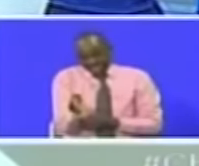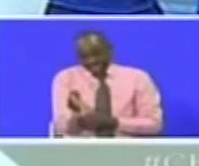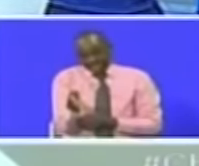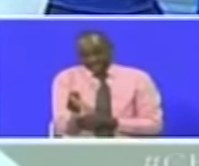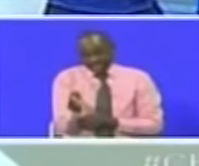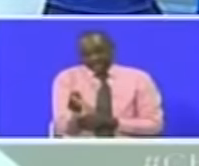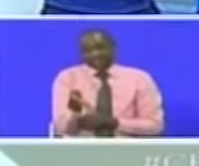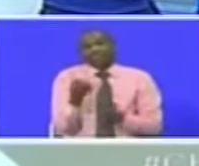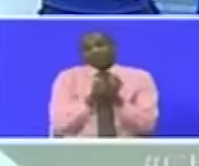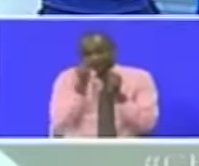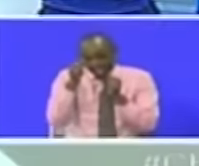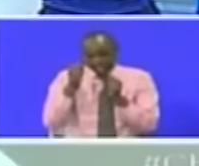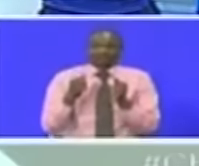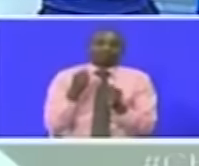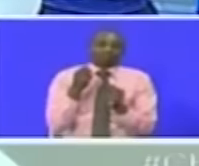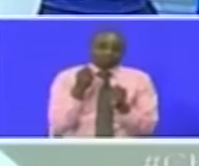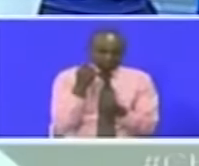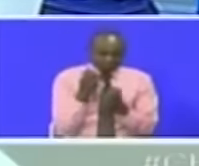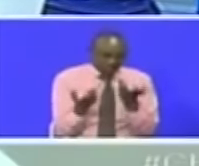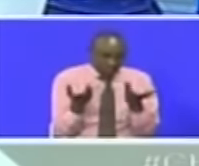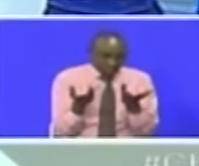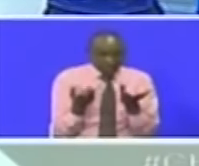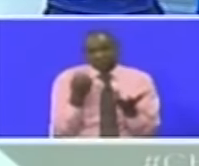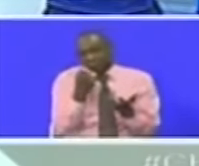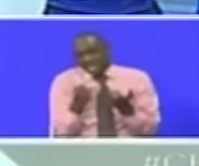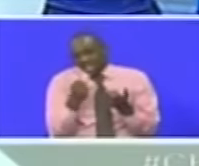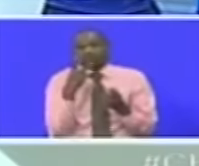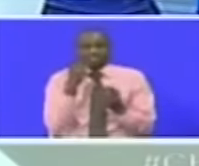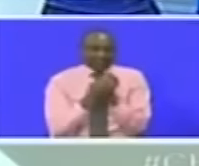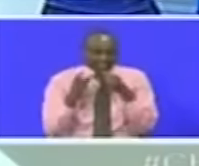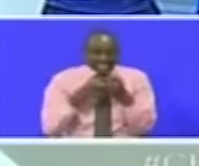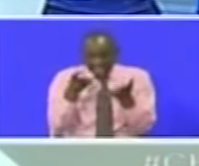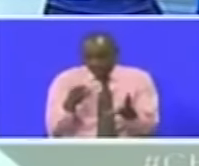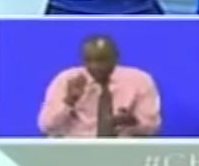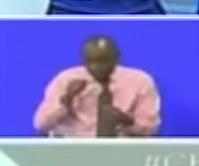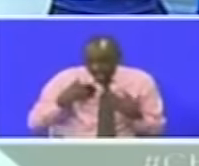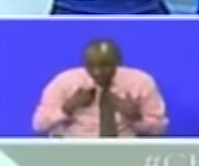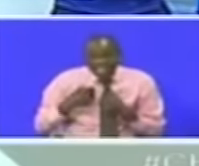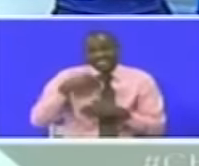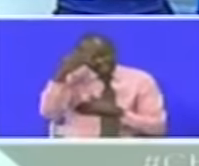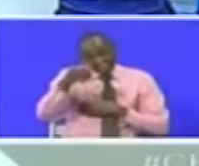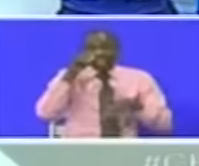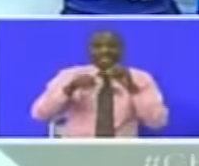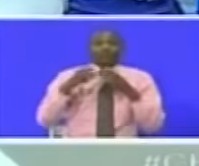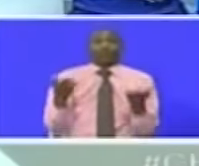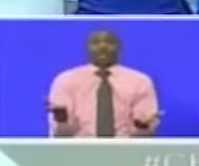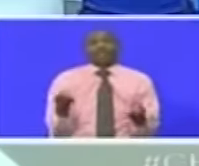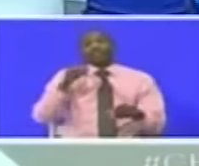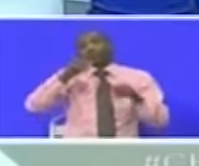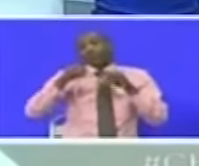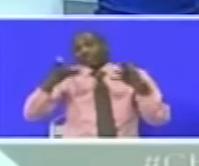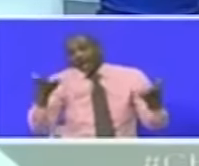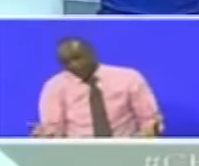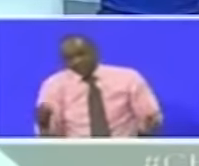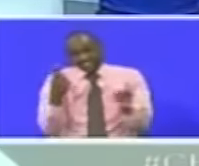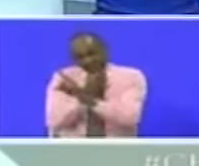2017. Remember, August 7th, 2017. In August is when we will be going to the next general election to vote across